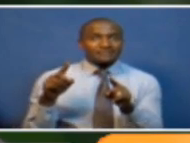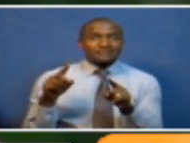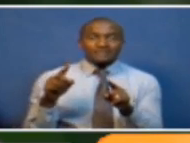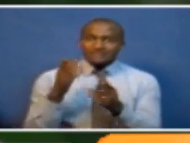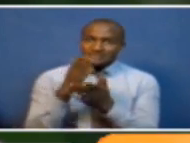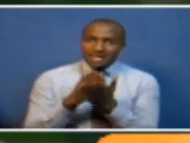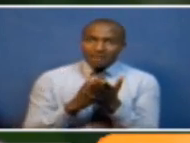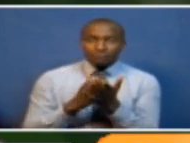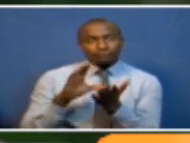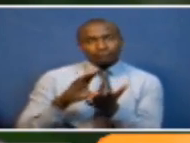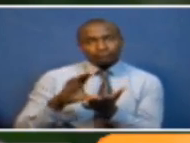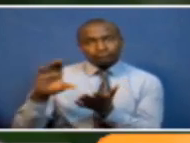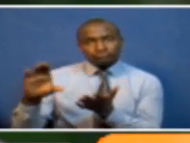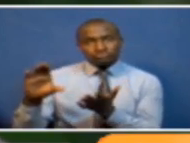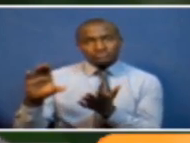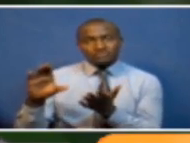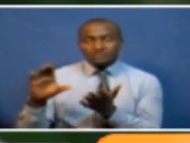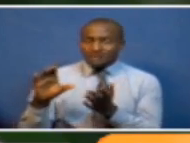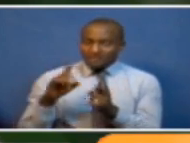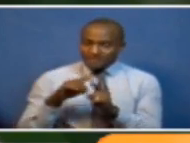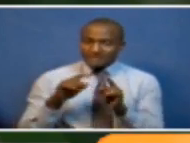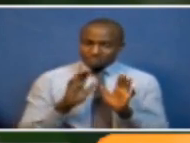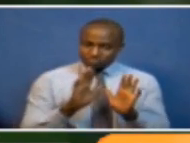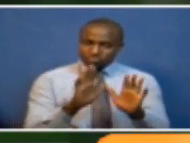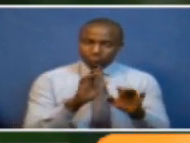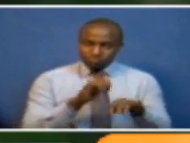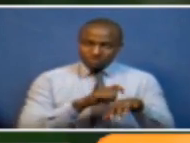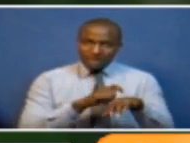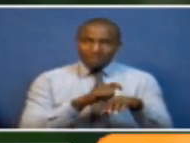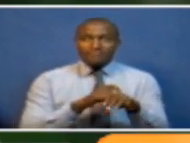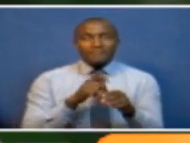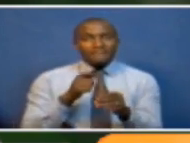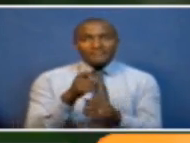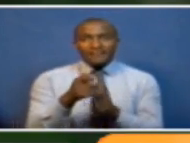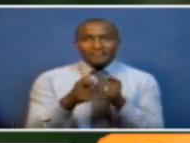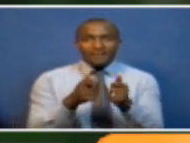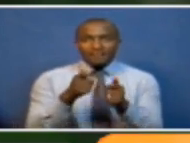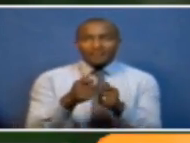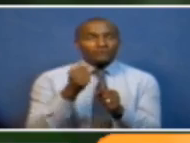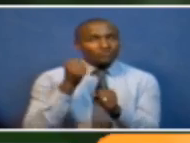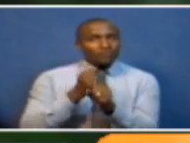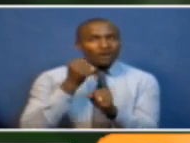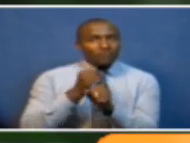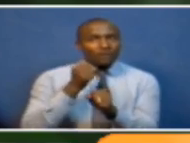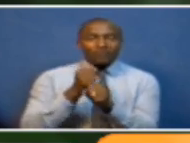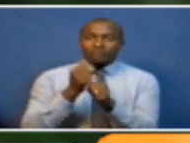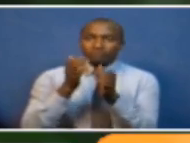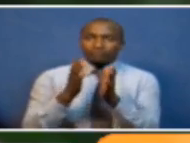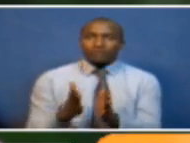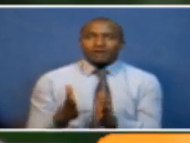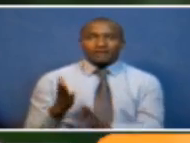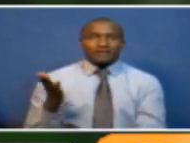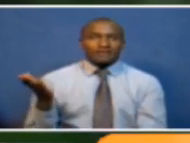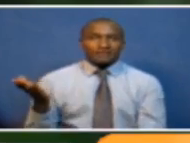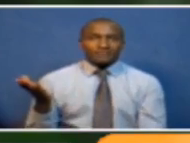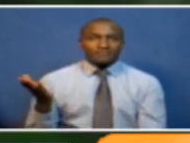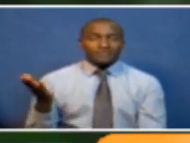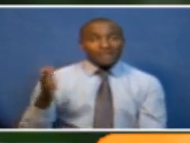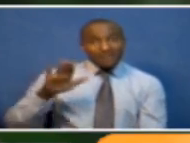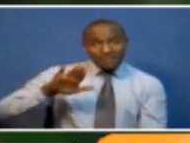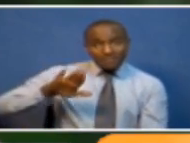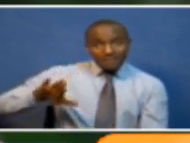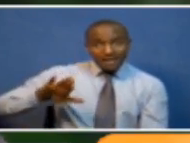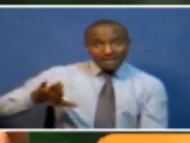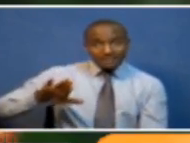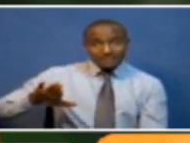cash to be able to pay debt and to pay our workers and to maintain operations on the on site. The rest of what they are owed,